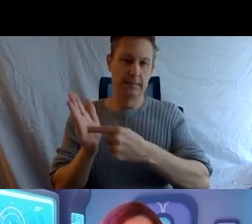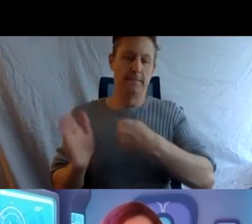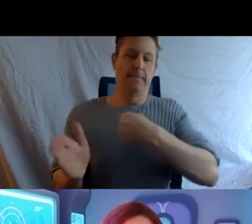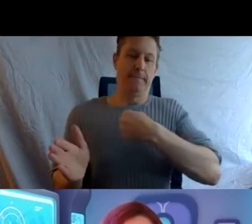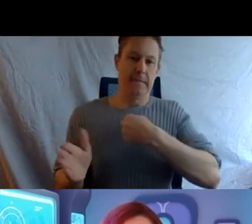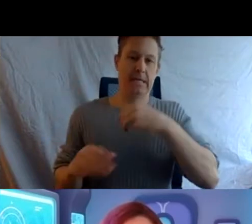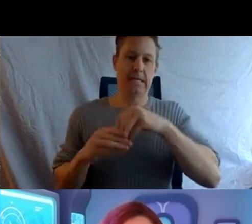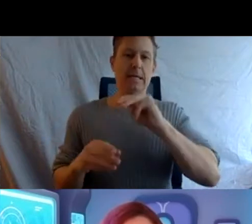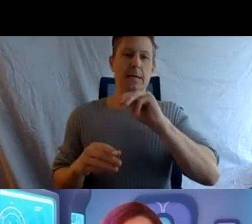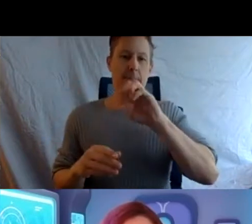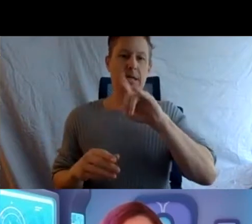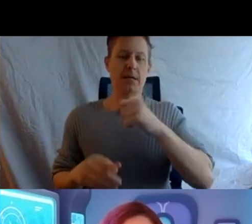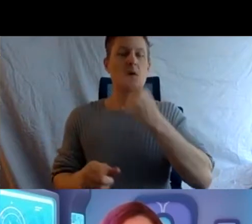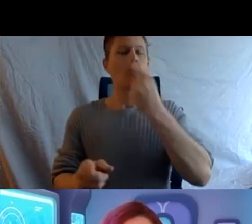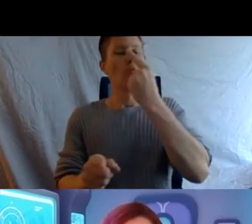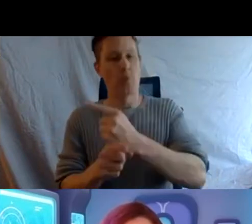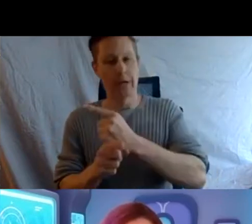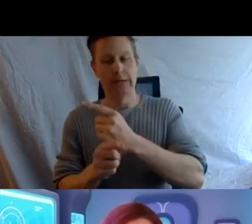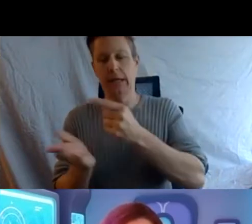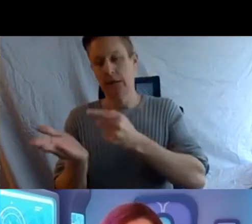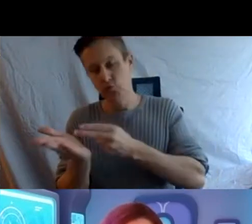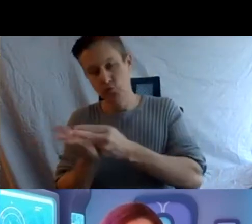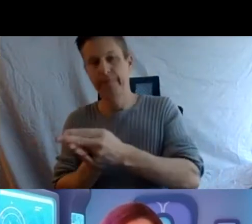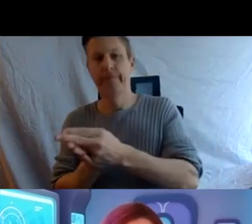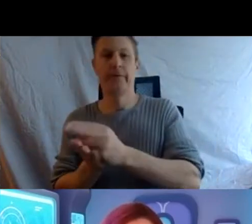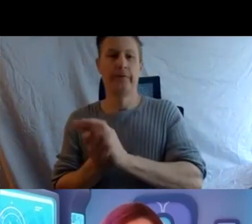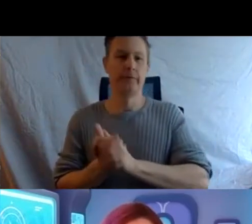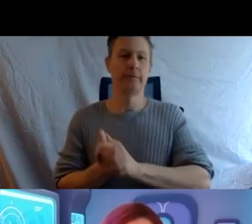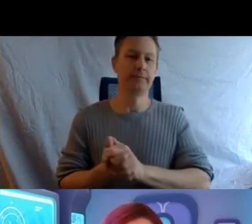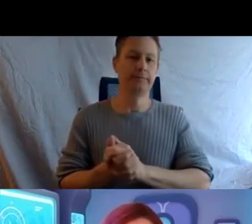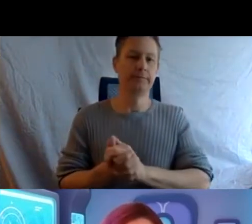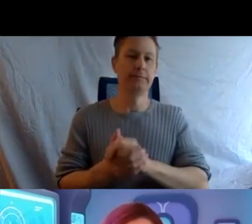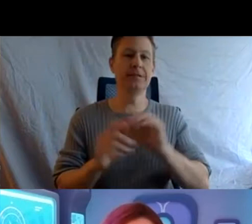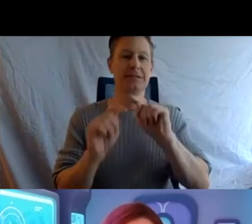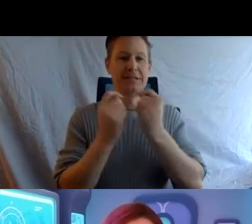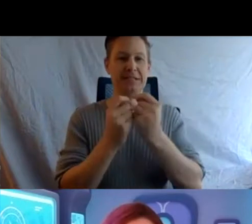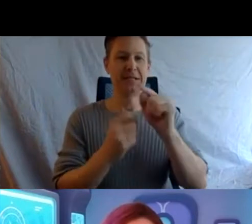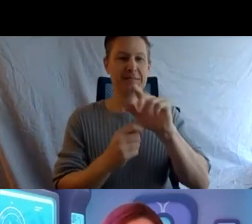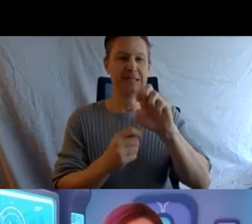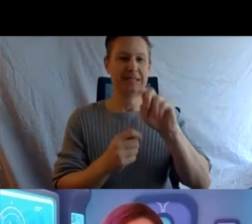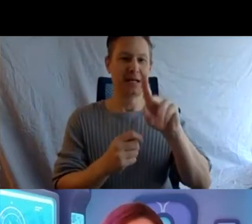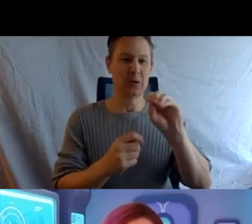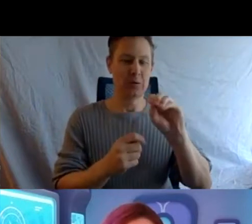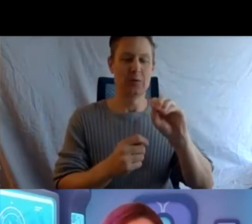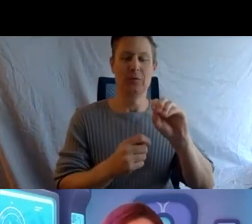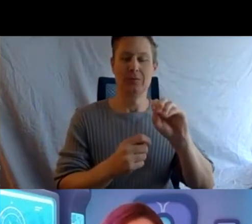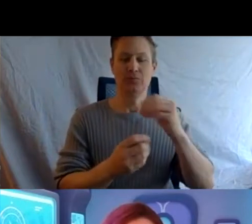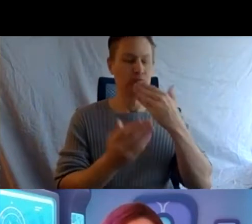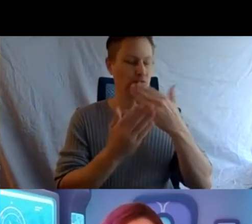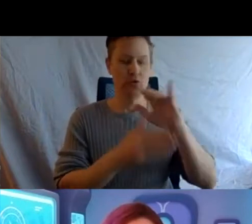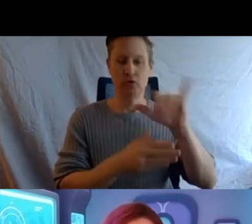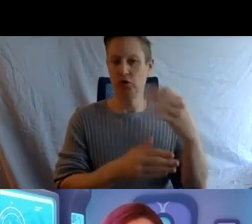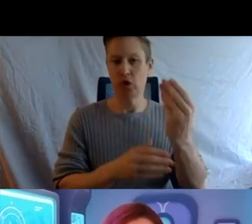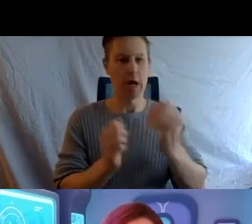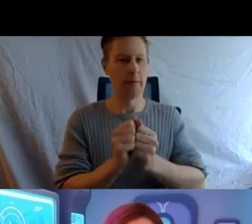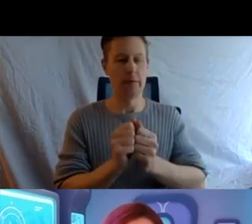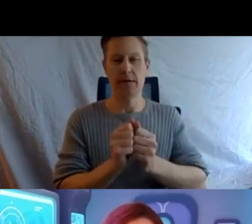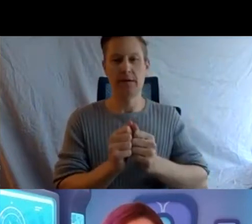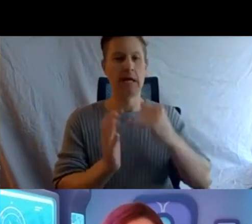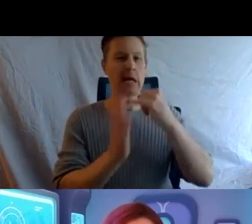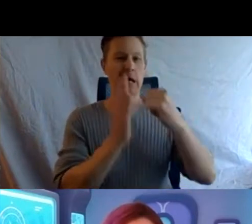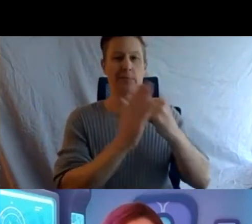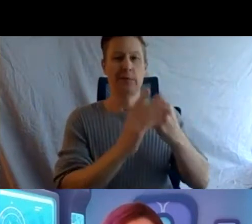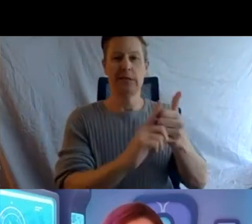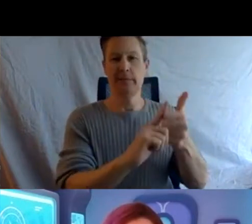was accurate. And I think that Team Zenko Go did such a great job of it. And the animations, I got to